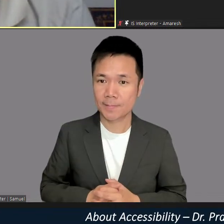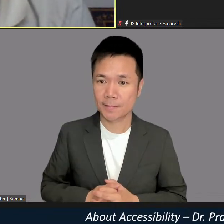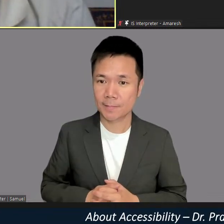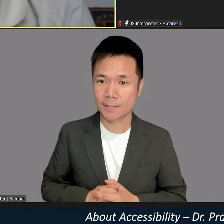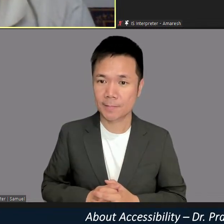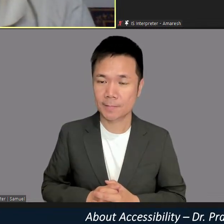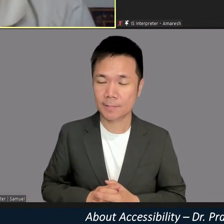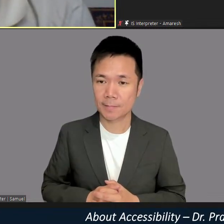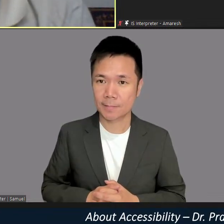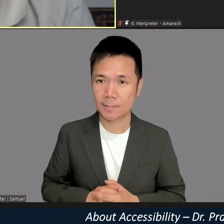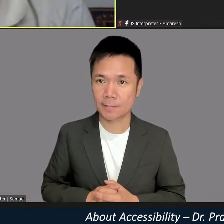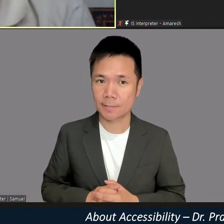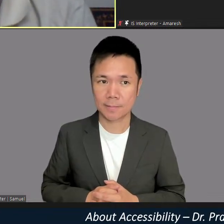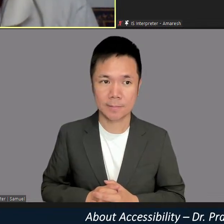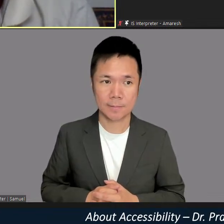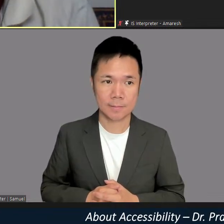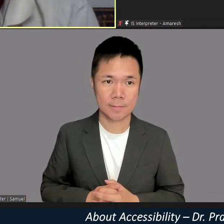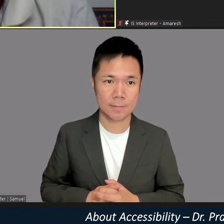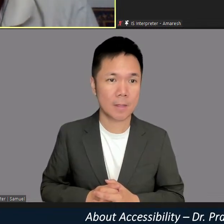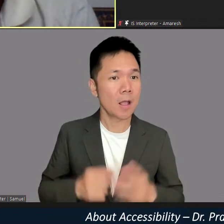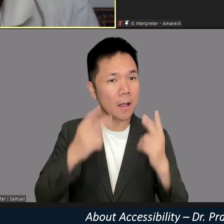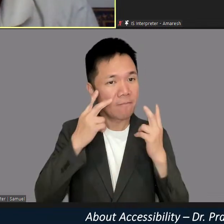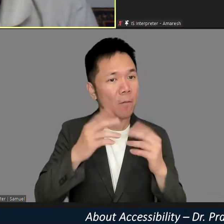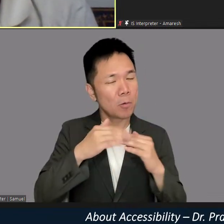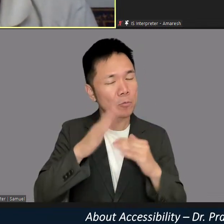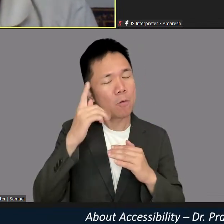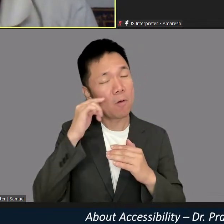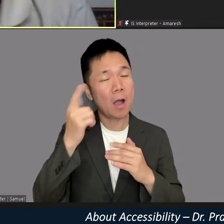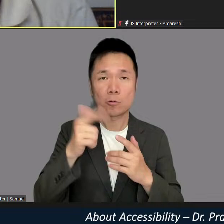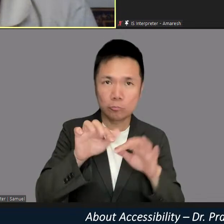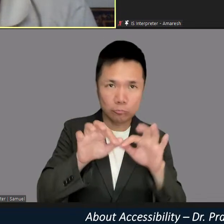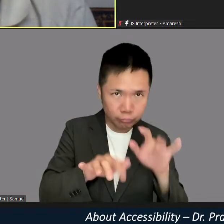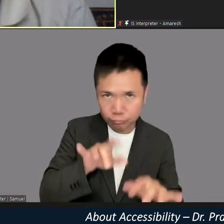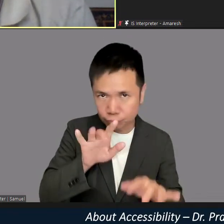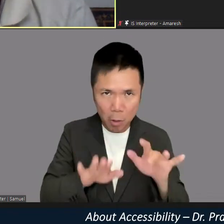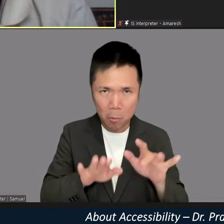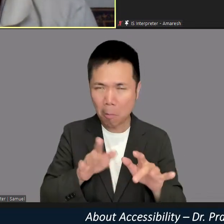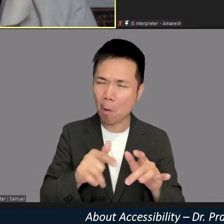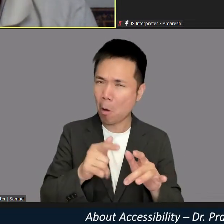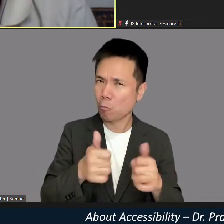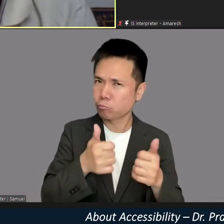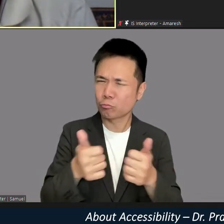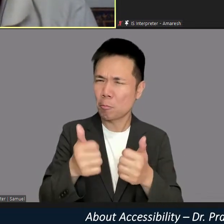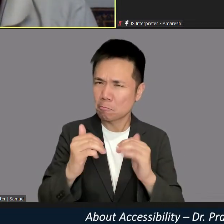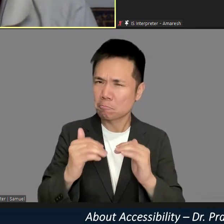their development and other means when making a website.